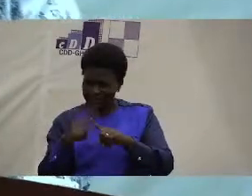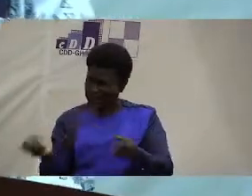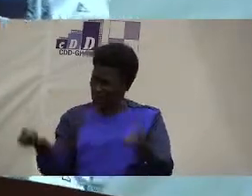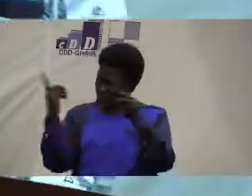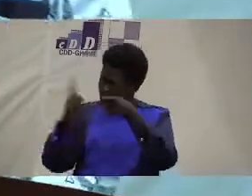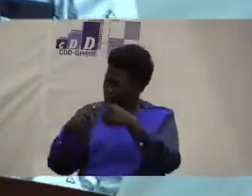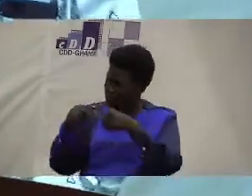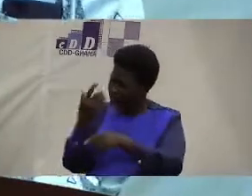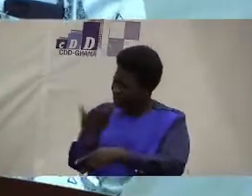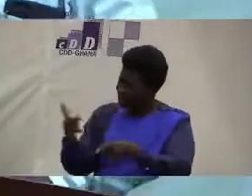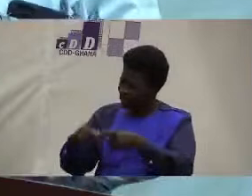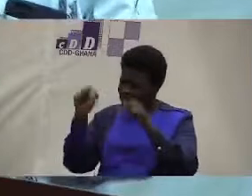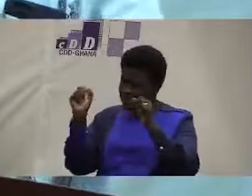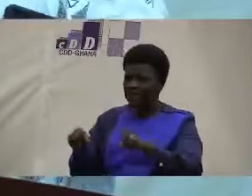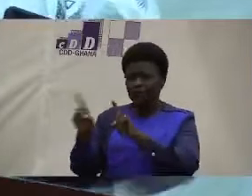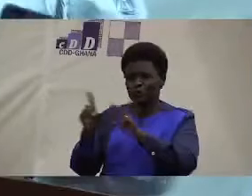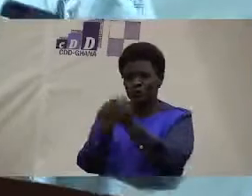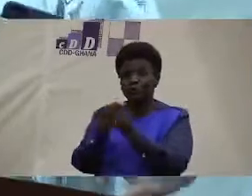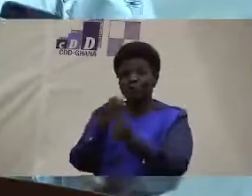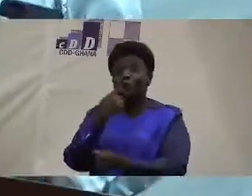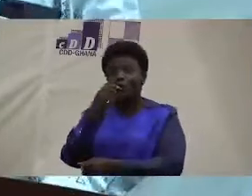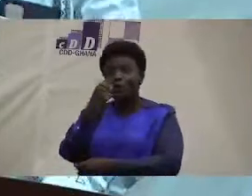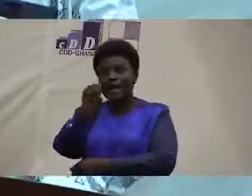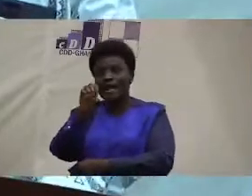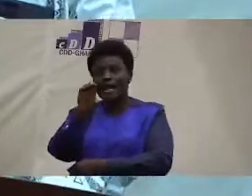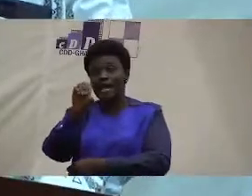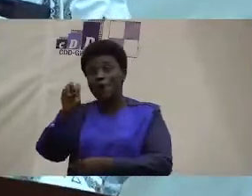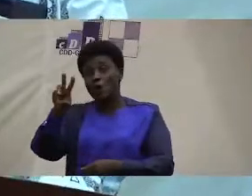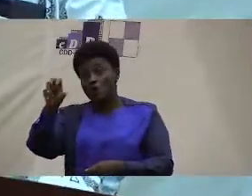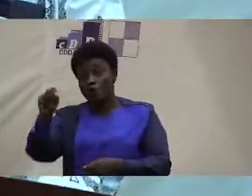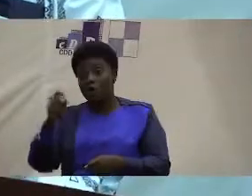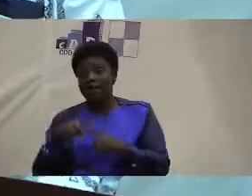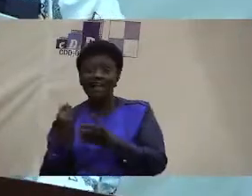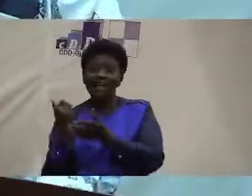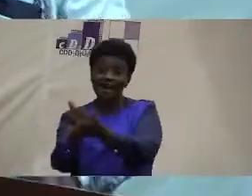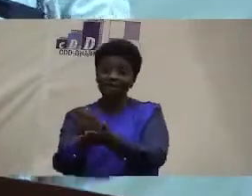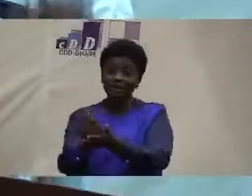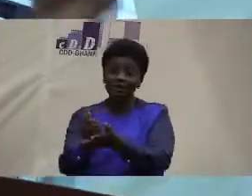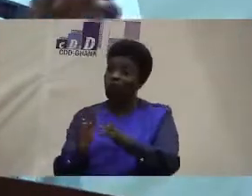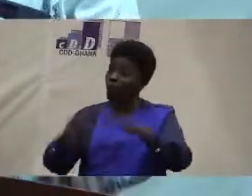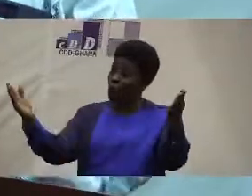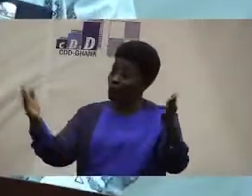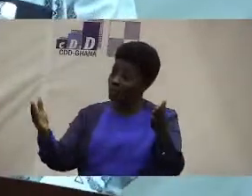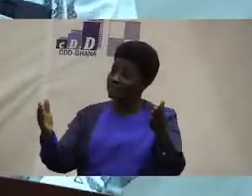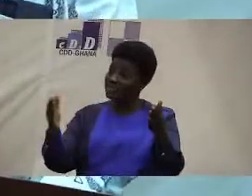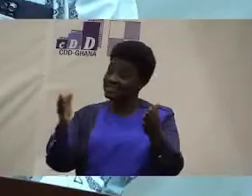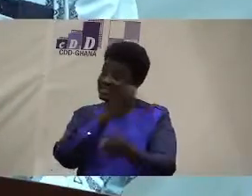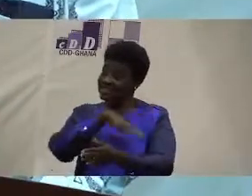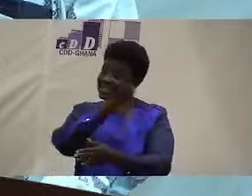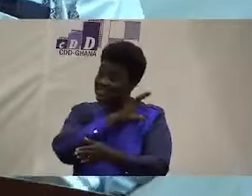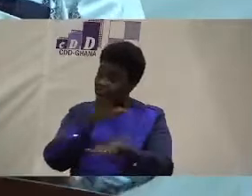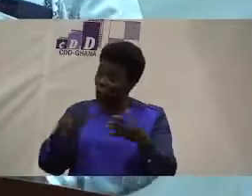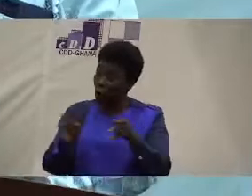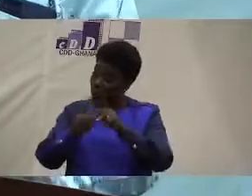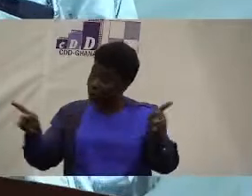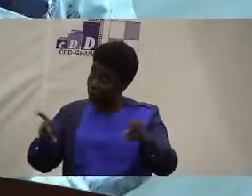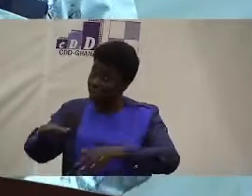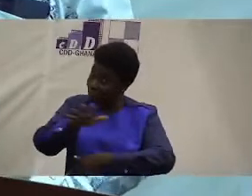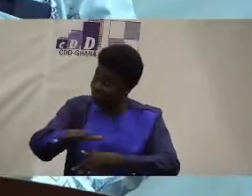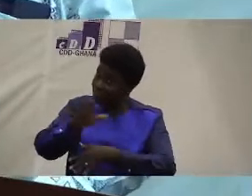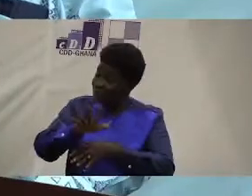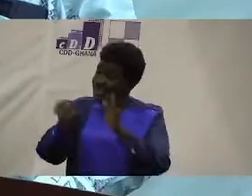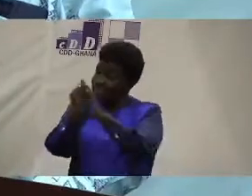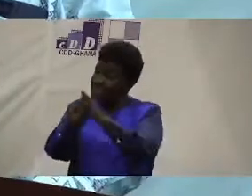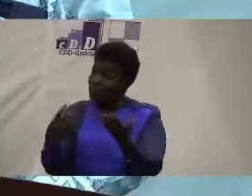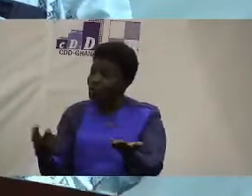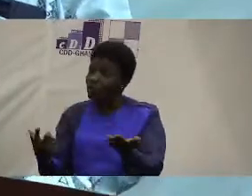with ECOWAS in helping to open the civic space. For instance, using the ECOWAS court in the